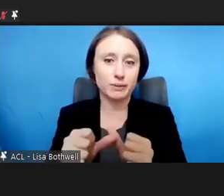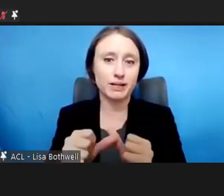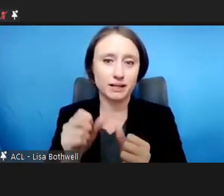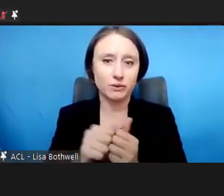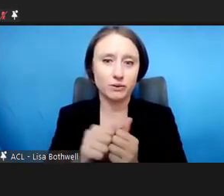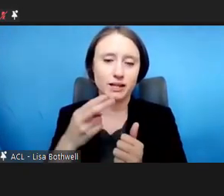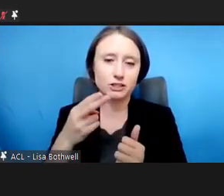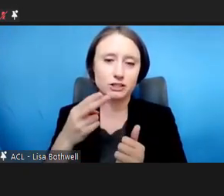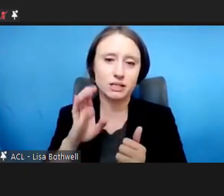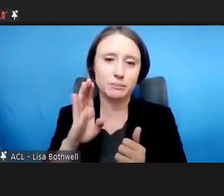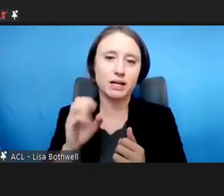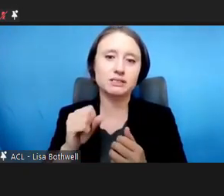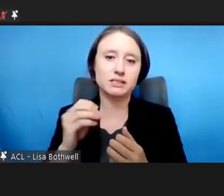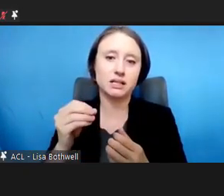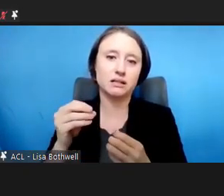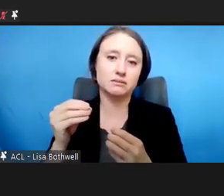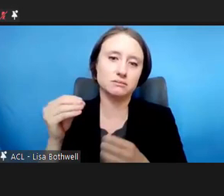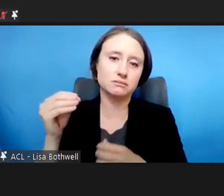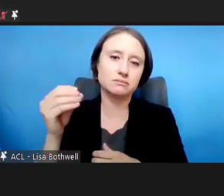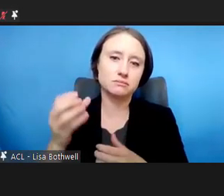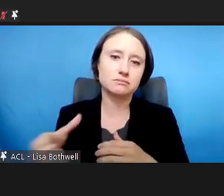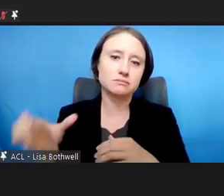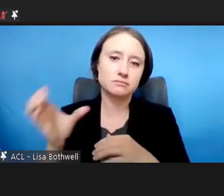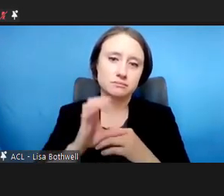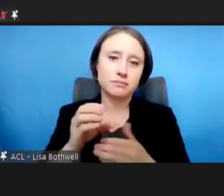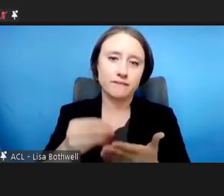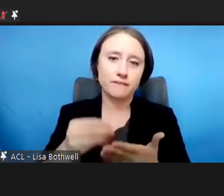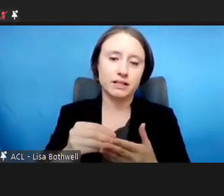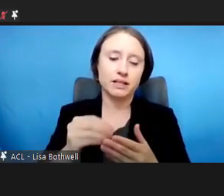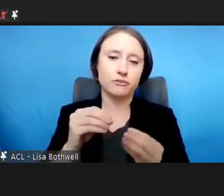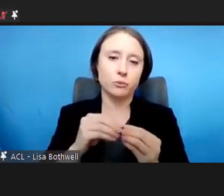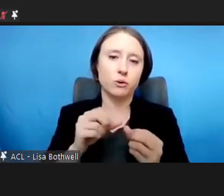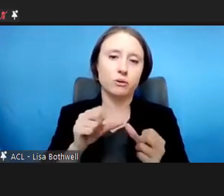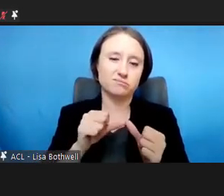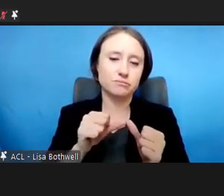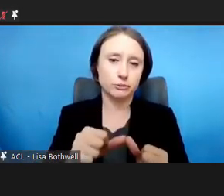also received a request from Congress to